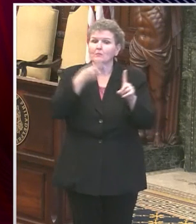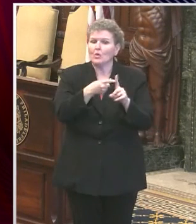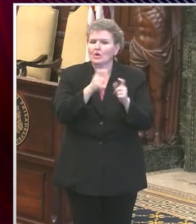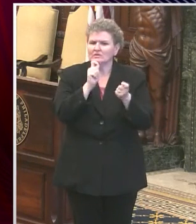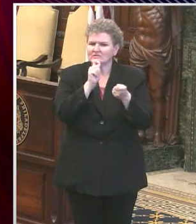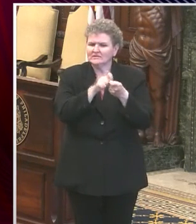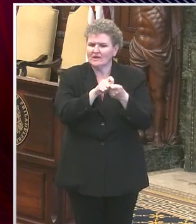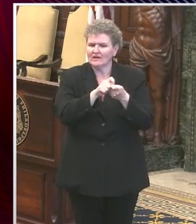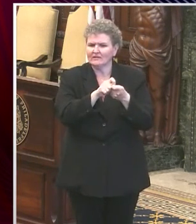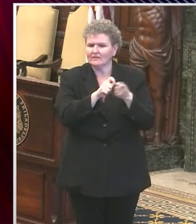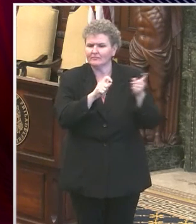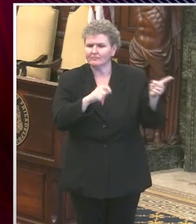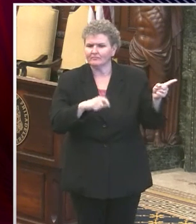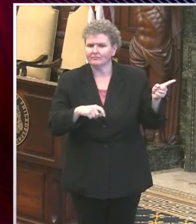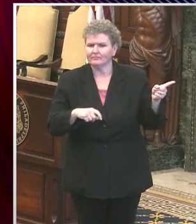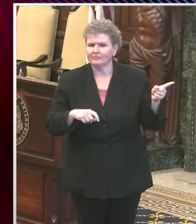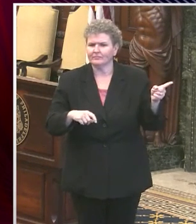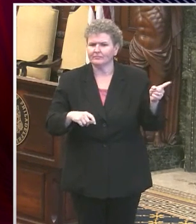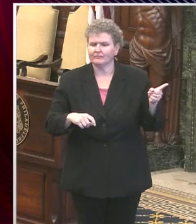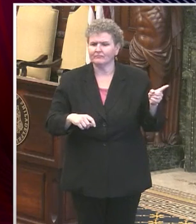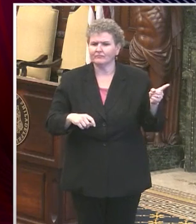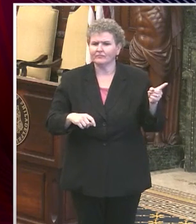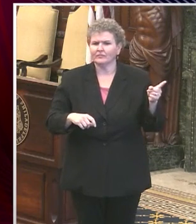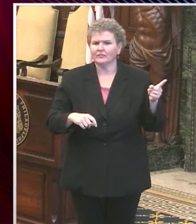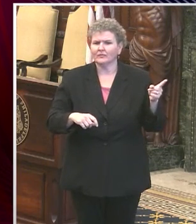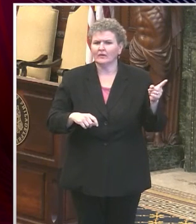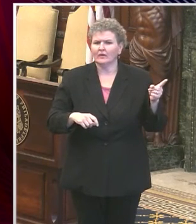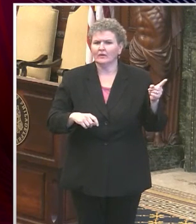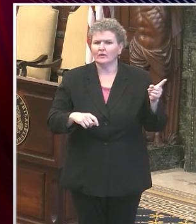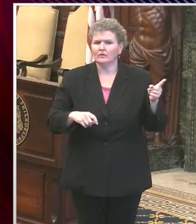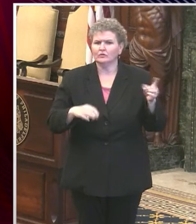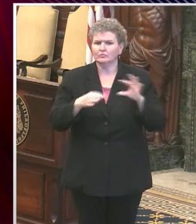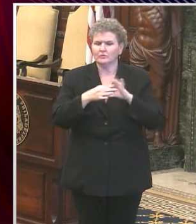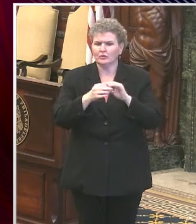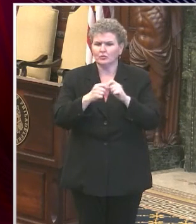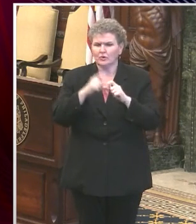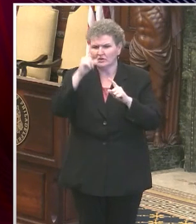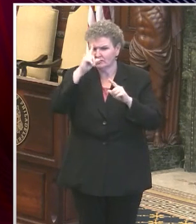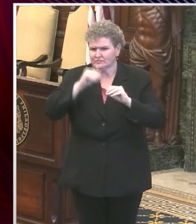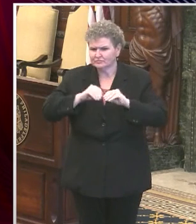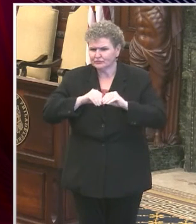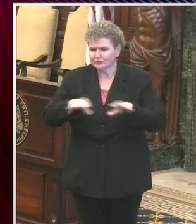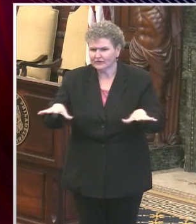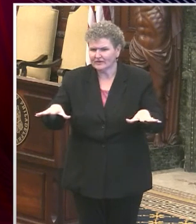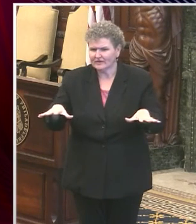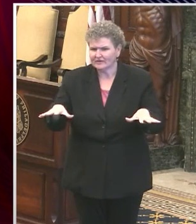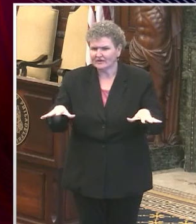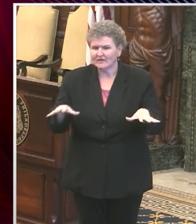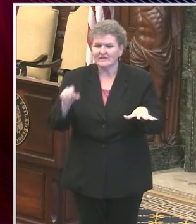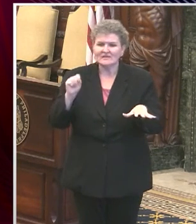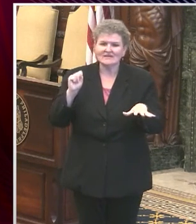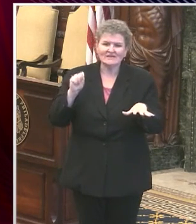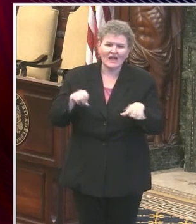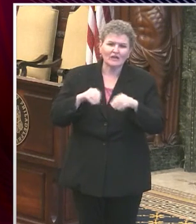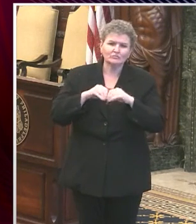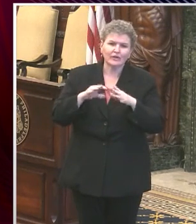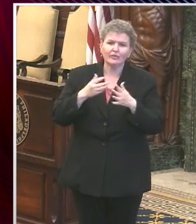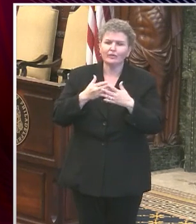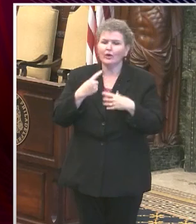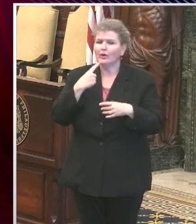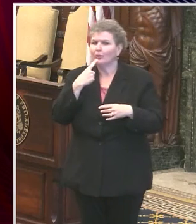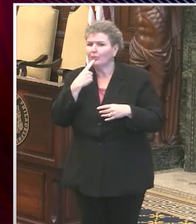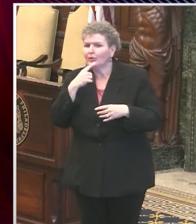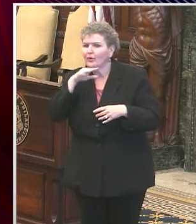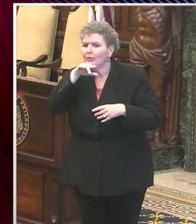in the CDC. And as far as spread goes, we know that this virus can be spread through respiratory droplets, and I believe that there